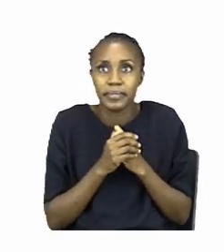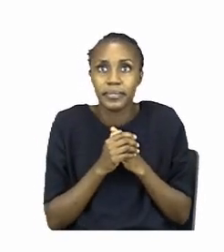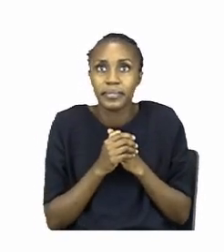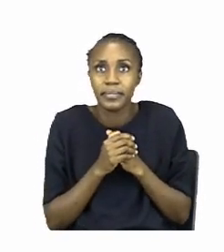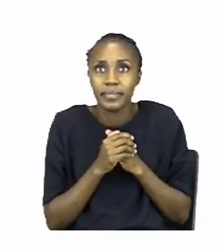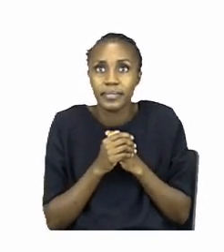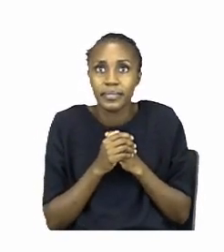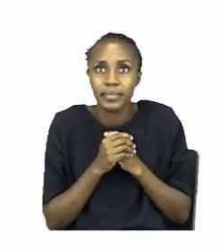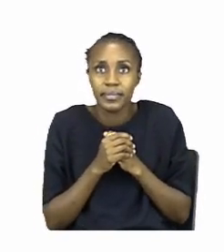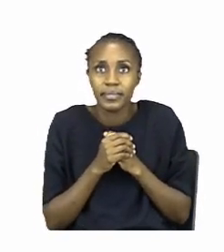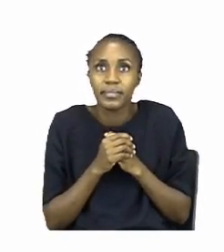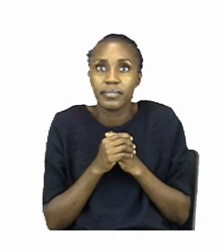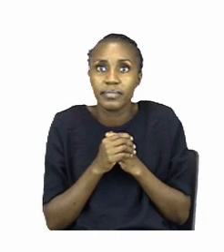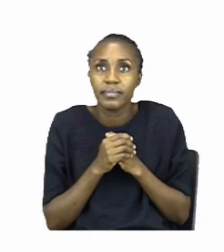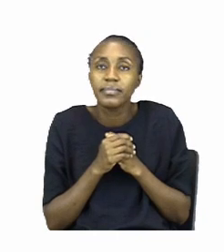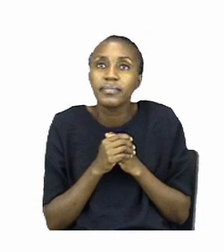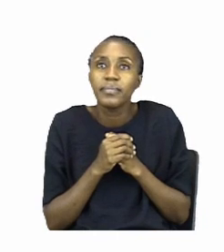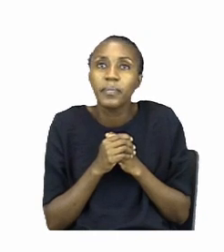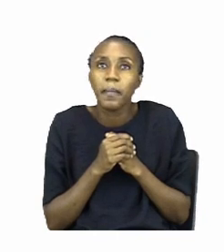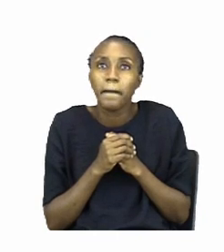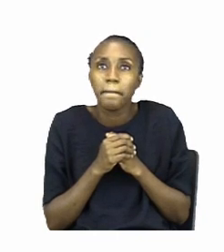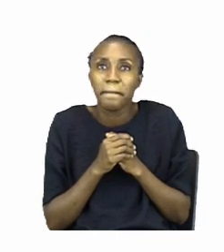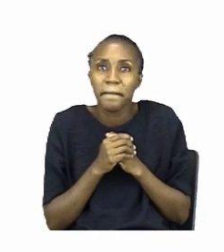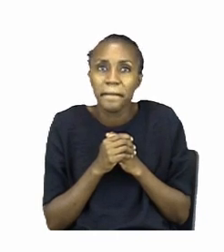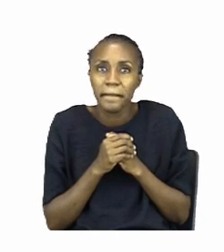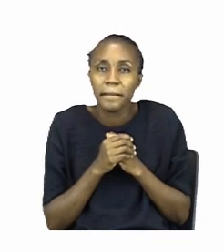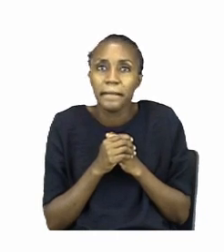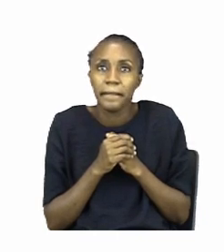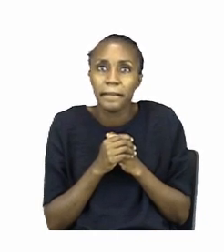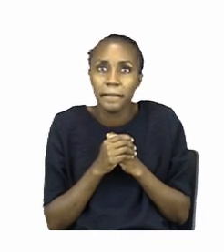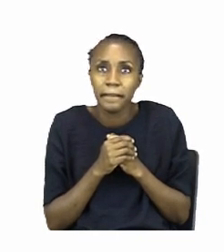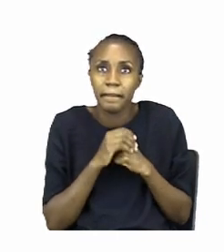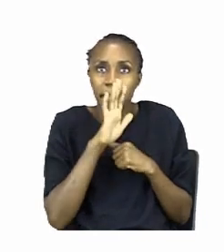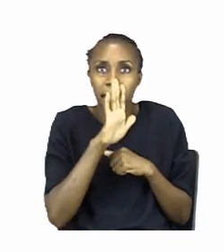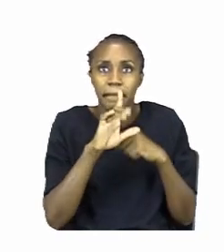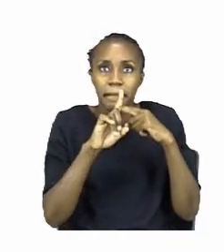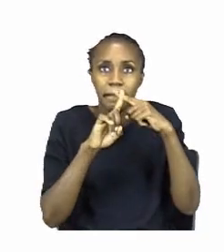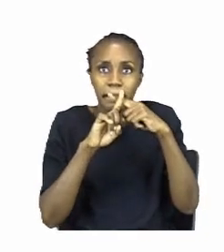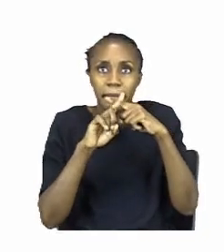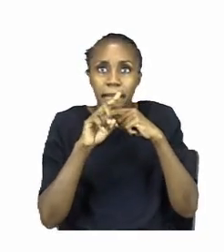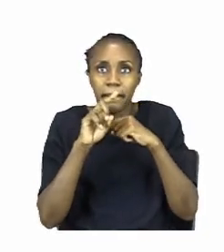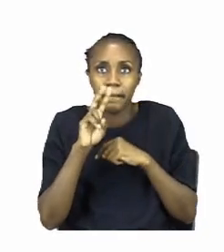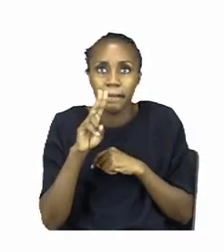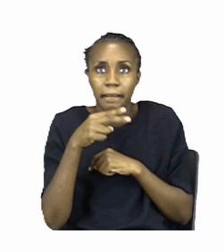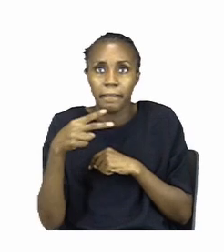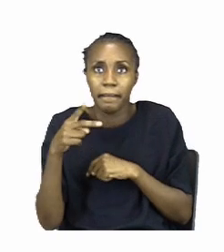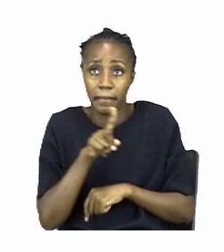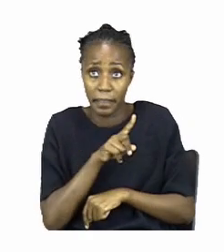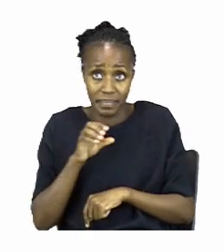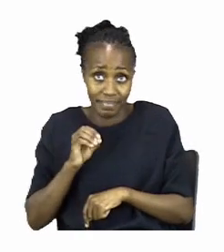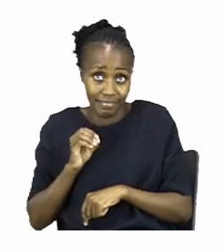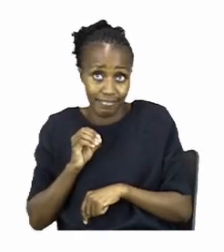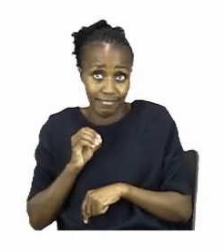groups of 2. So we say 5 times 2. And the answer for